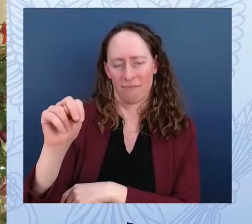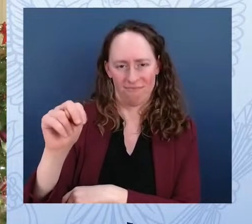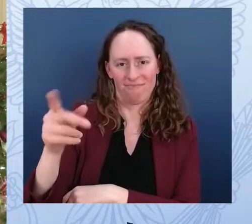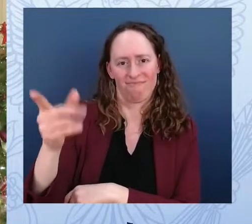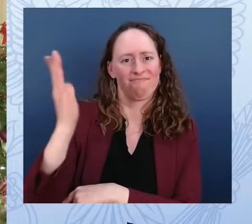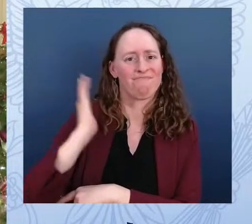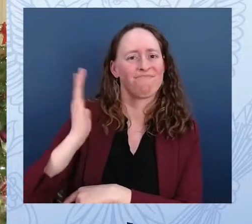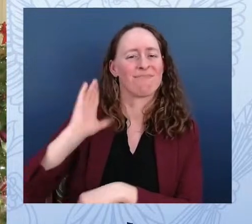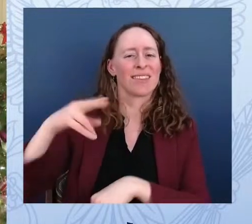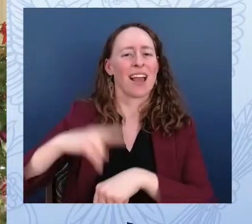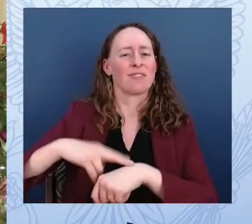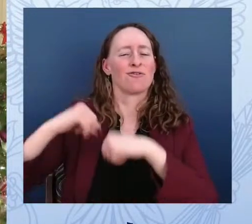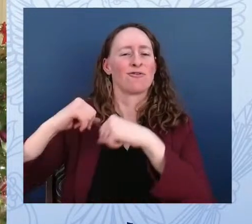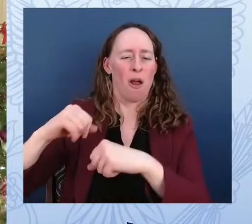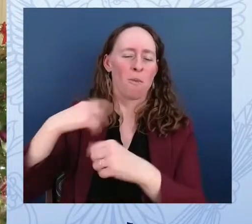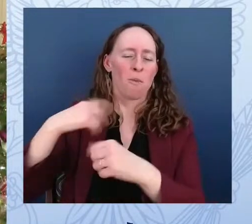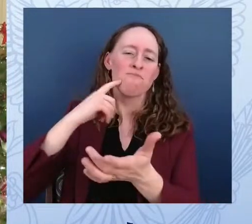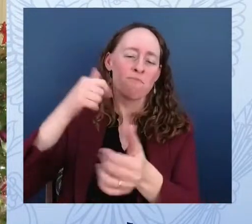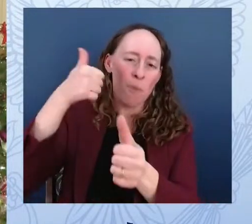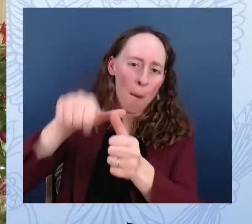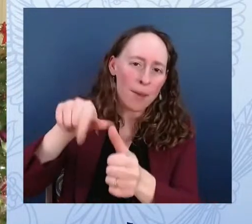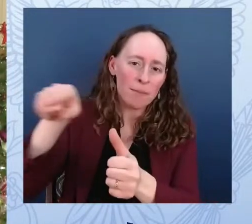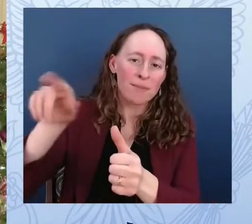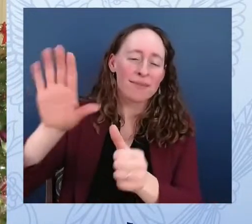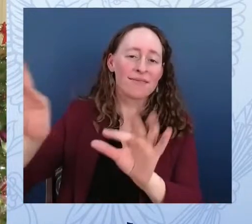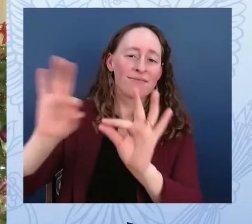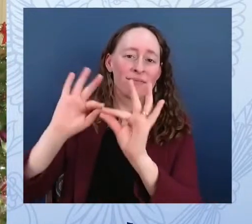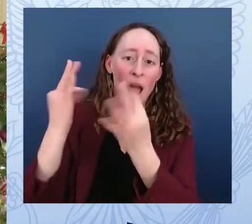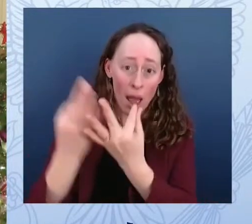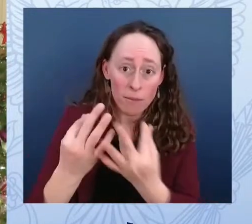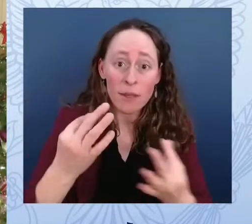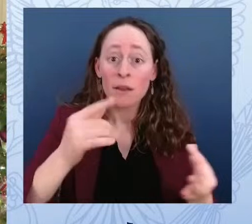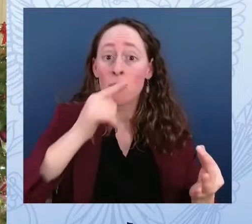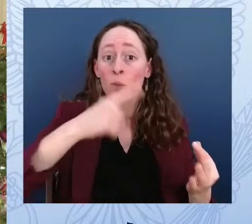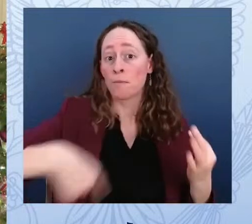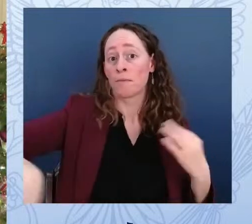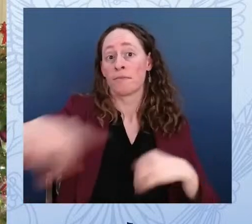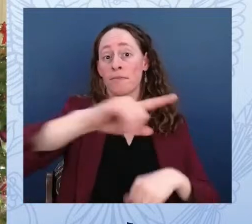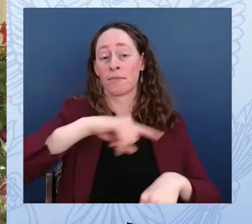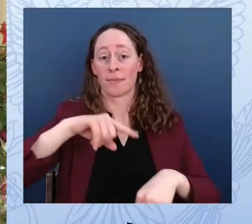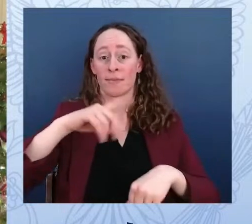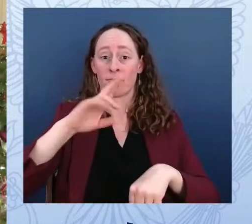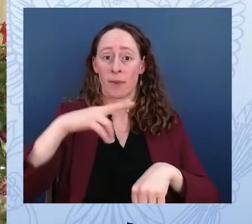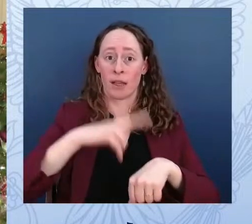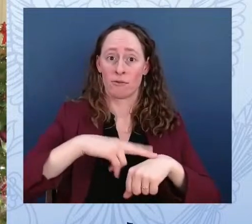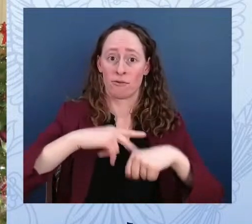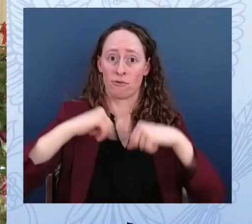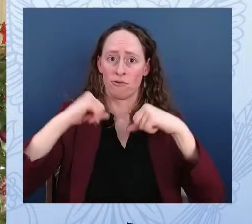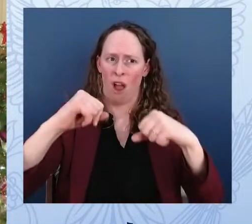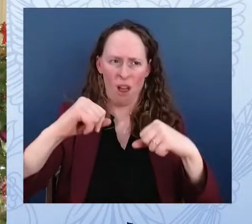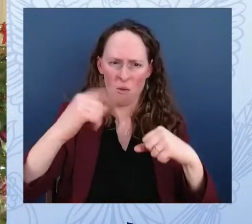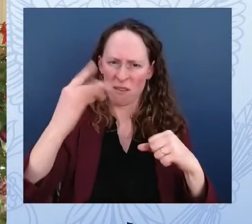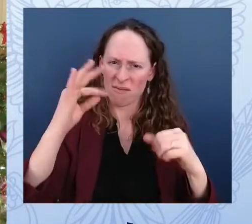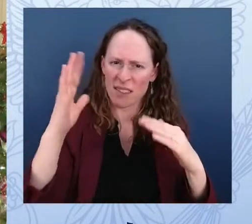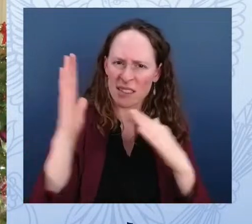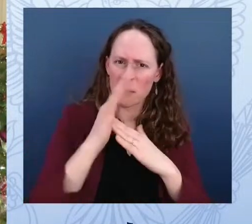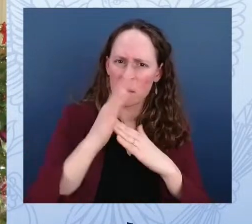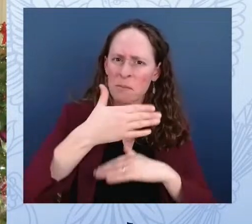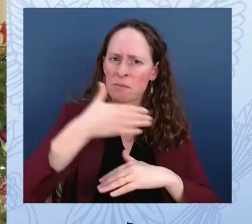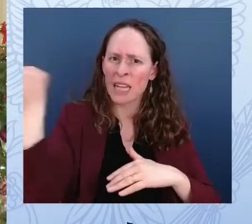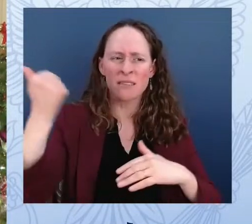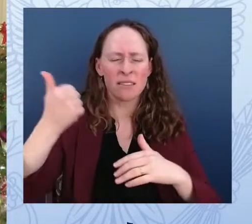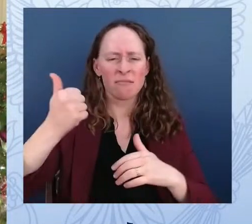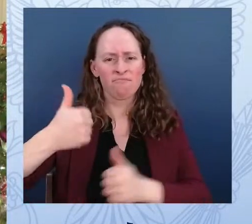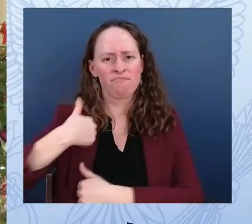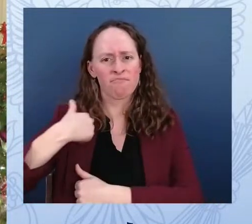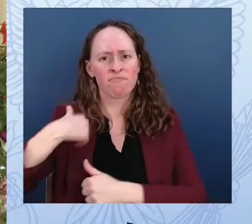an incredible and elite force, ready always to fight our nation's wars or to defend or respond within the